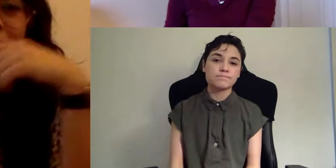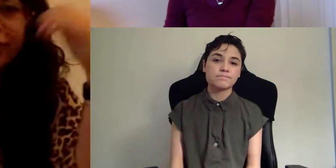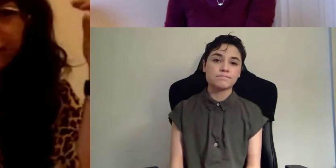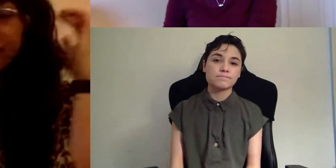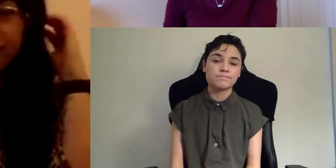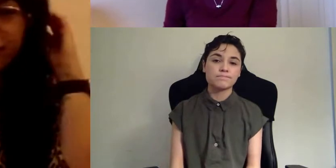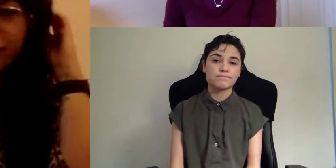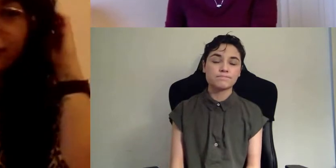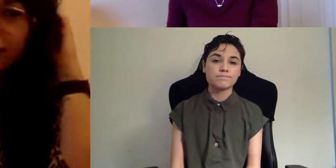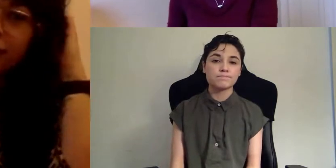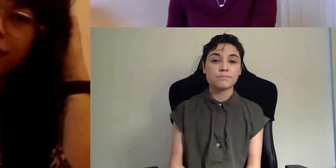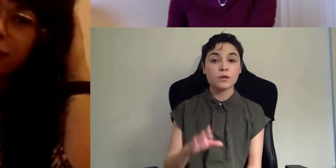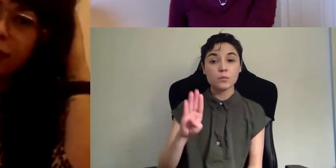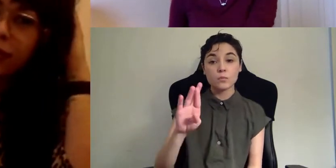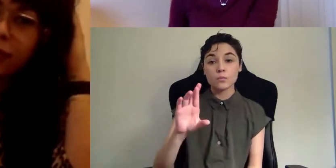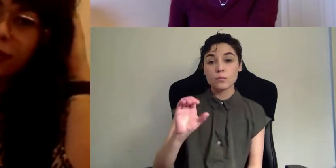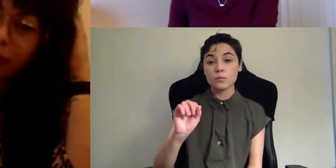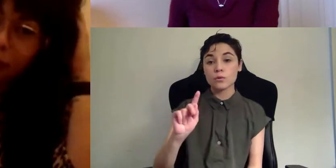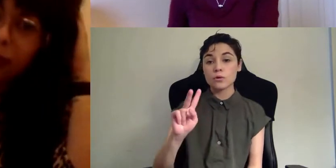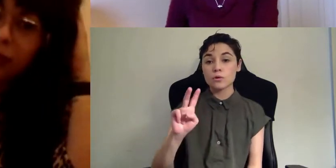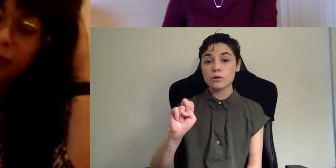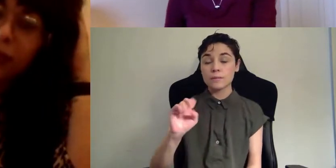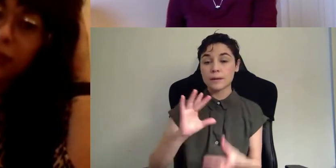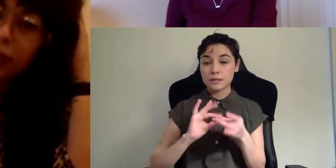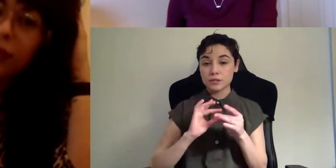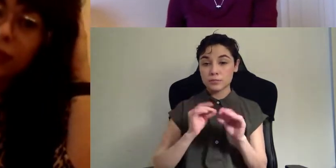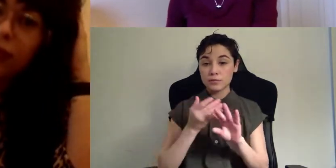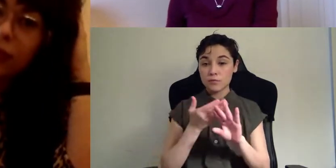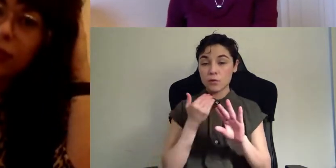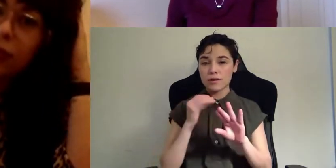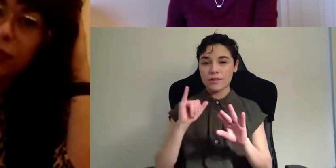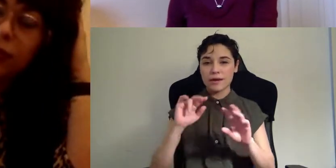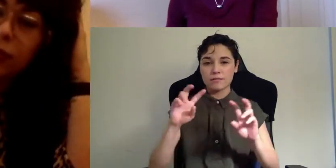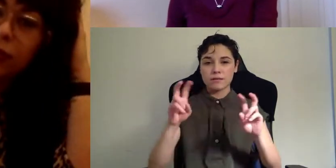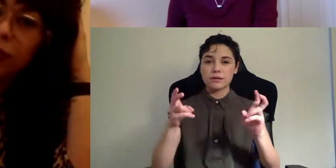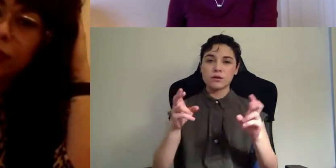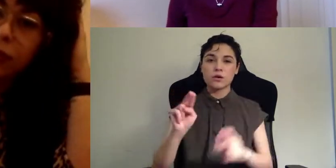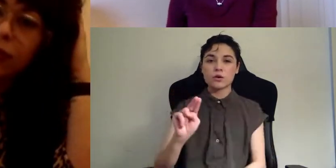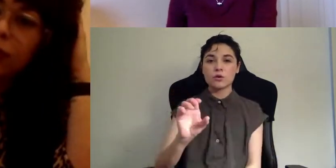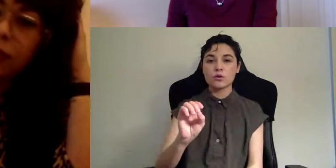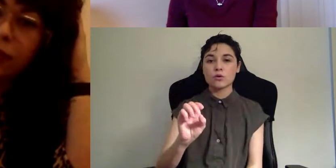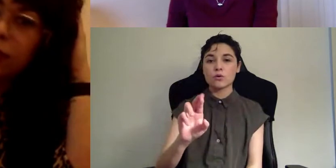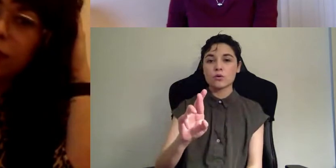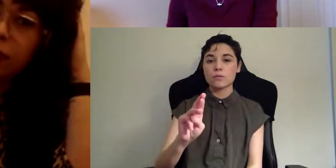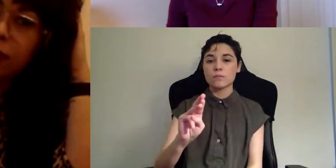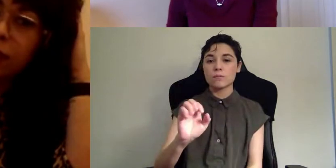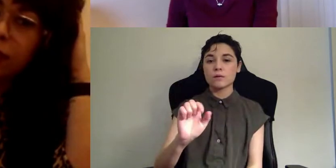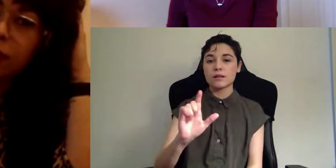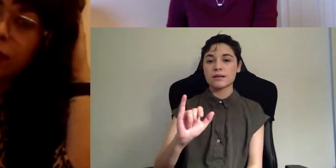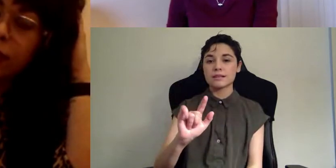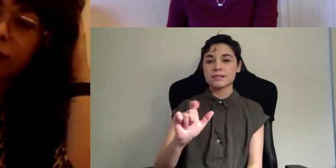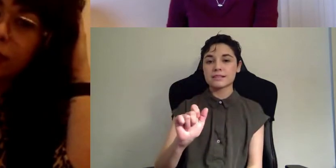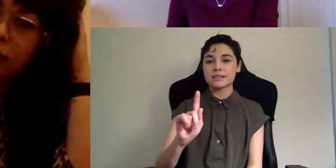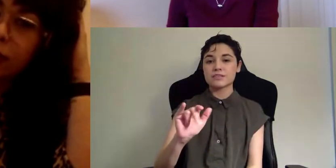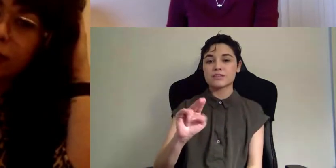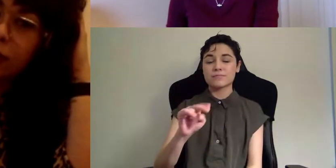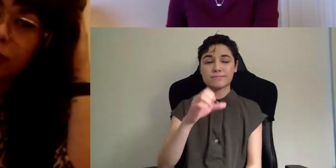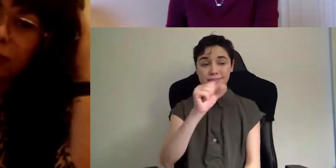Yeah. As Brooke was talking about earlier, normalization. It's a really normal way to feel. We've been cooped up for a year